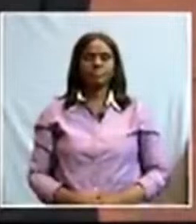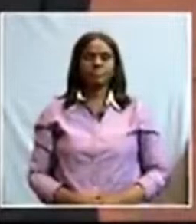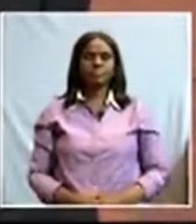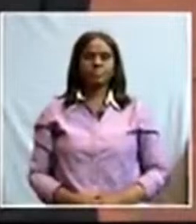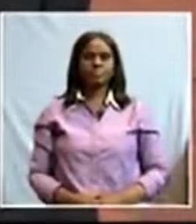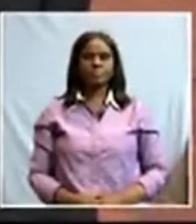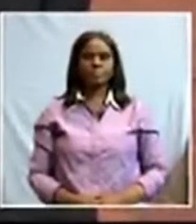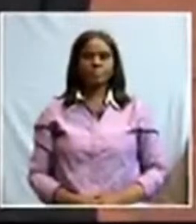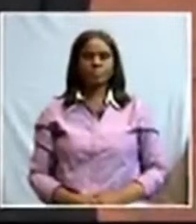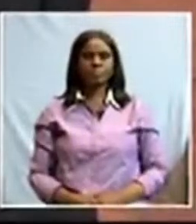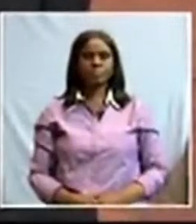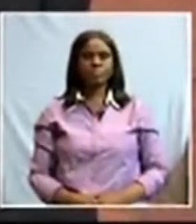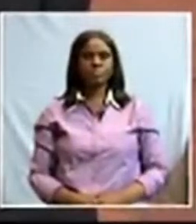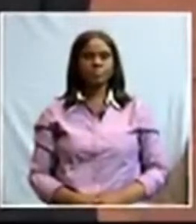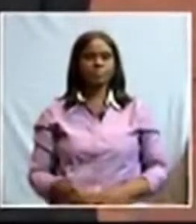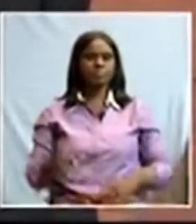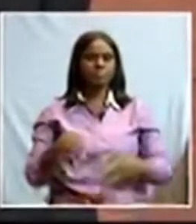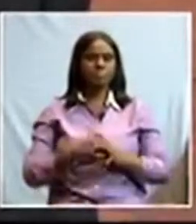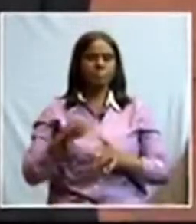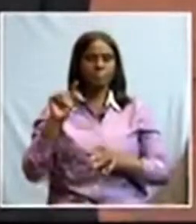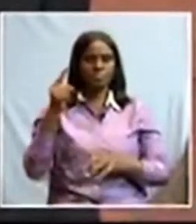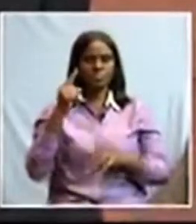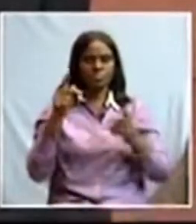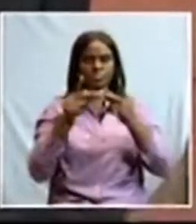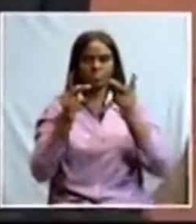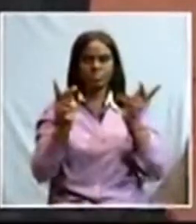is that in the first place,